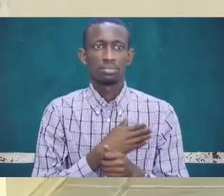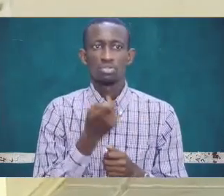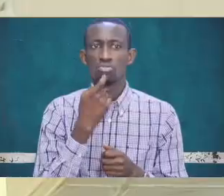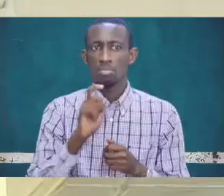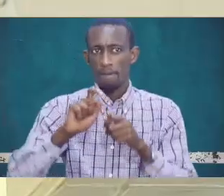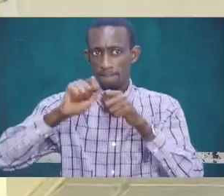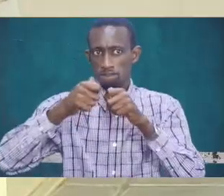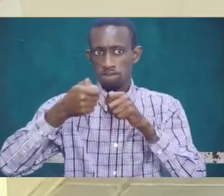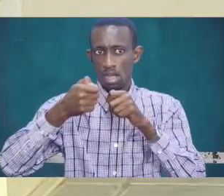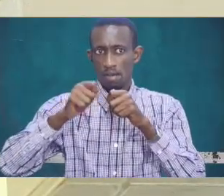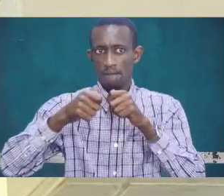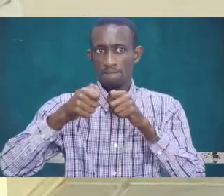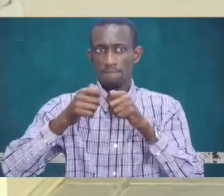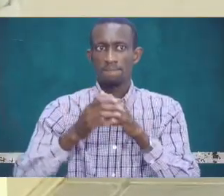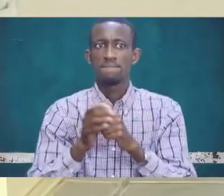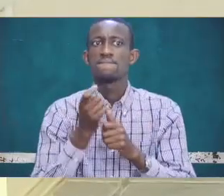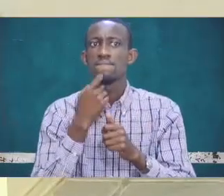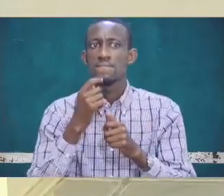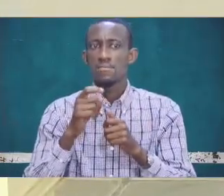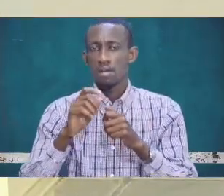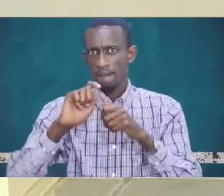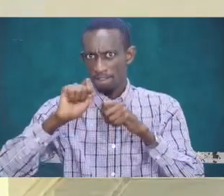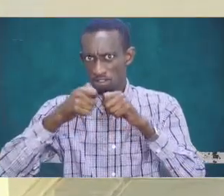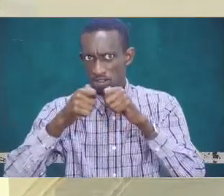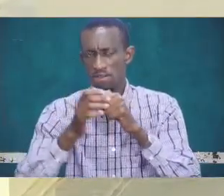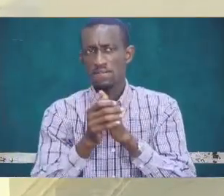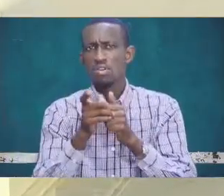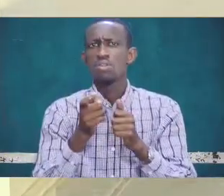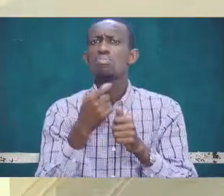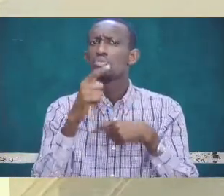make sure, every time you are doing this, you have to make sure